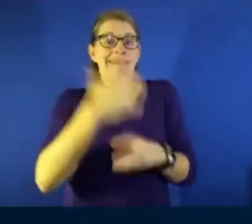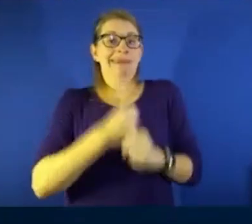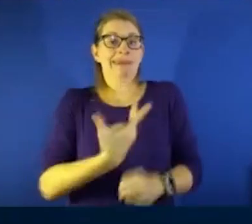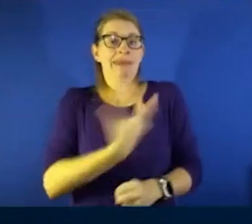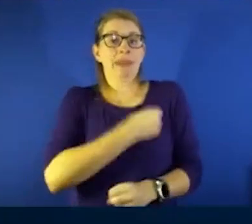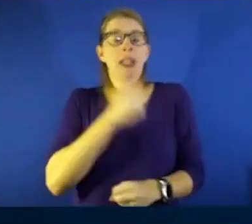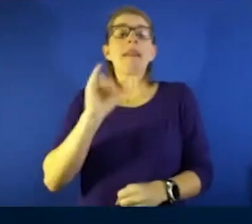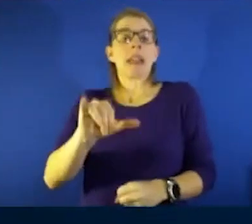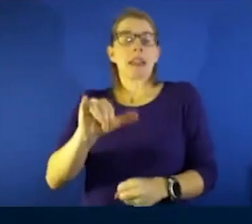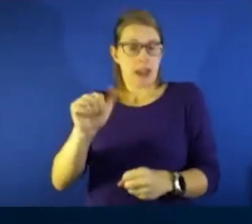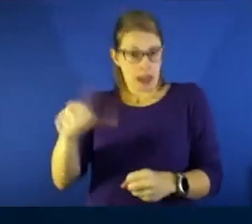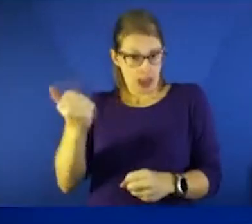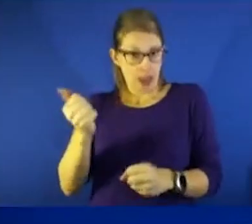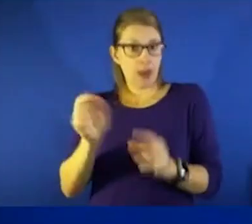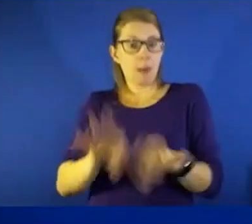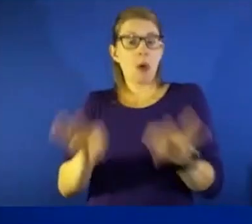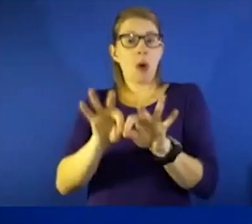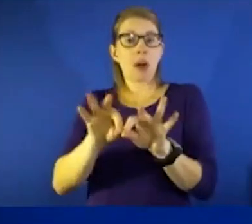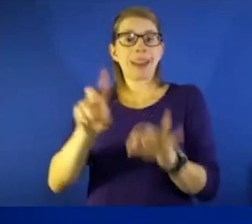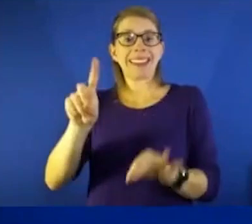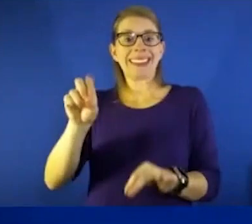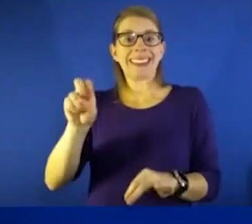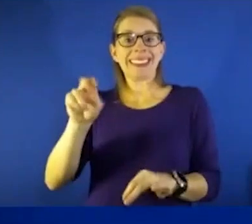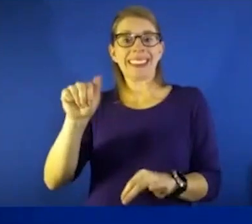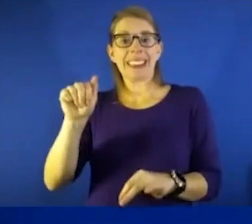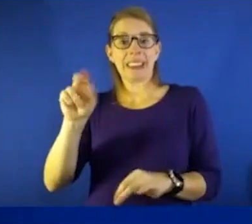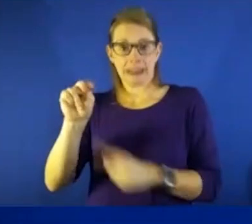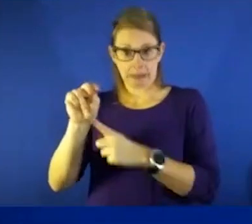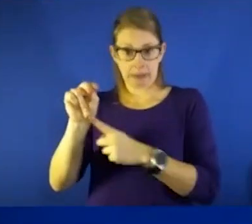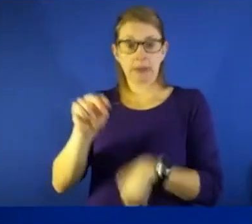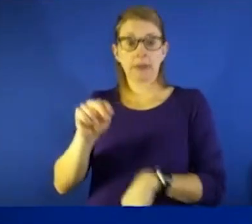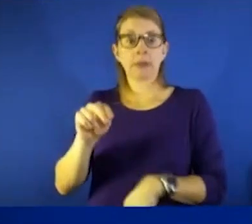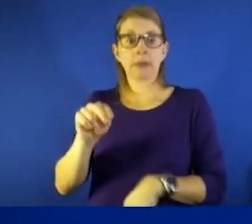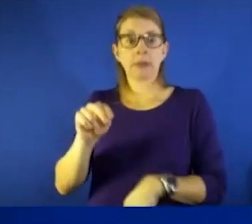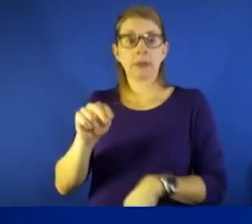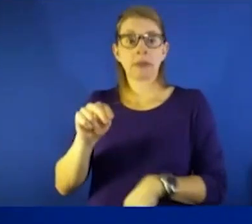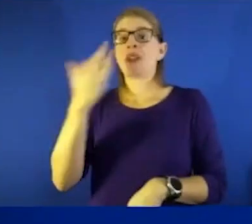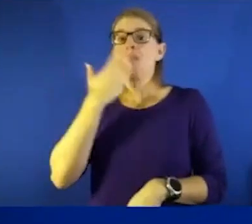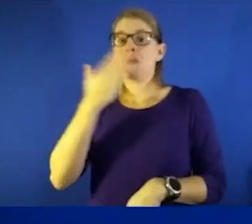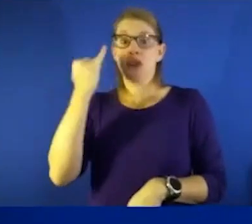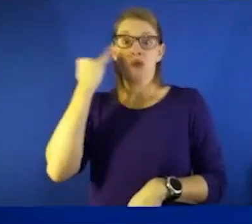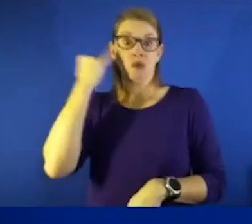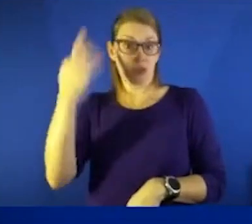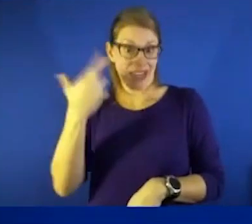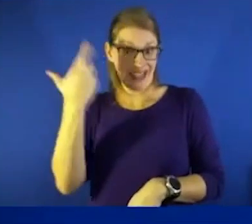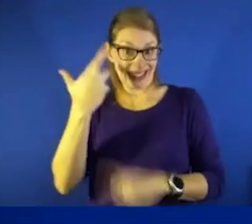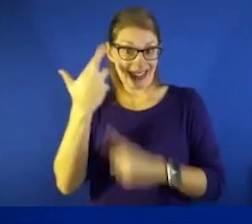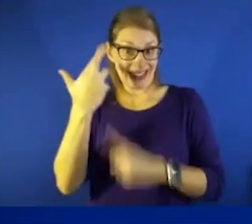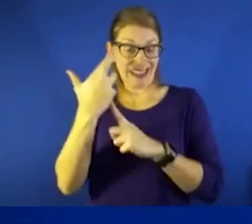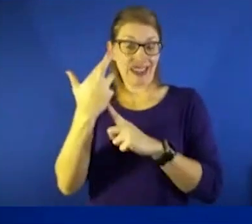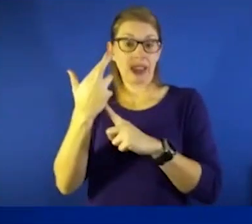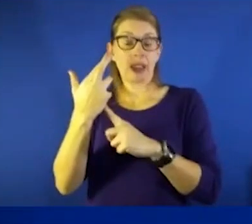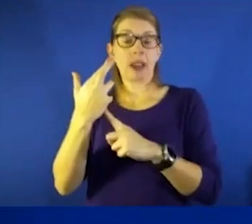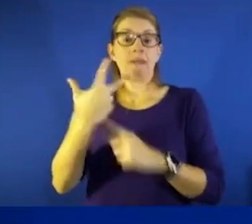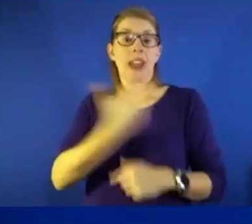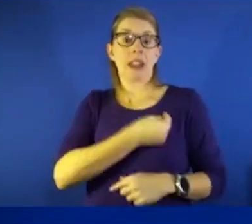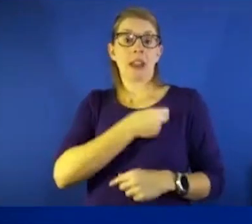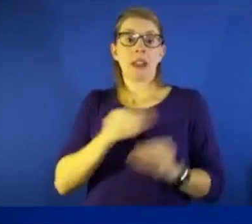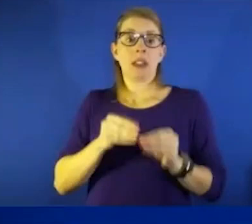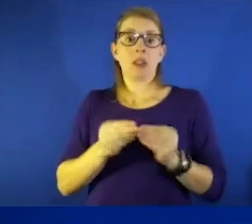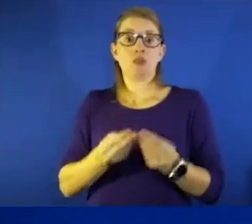important point, Dean, and thank you for making that, because that's another good reason to make sure you've been vaccinated, because you could have easily spread the virus, especially to people in your